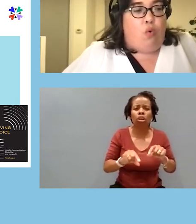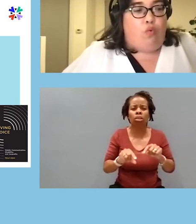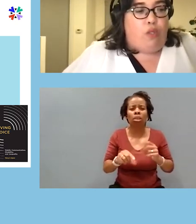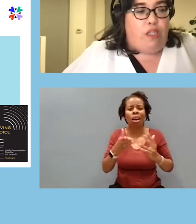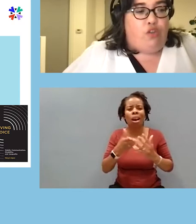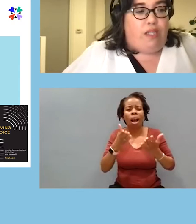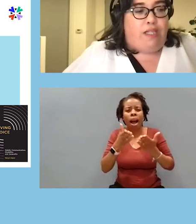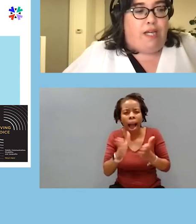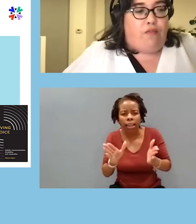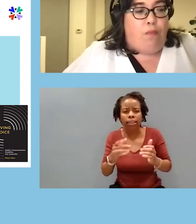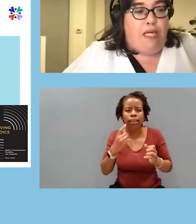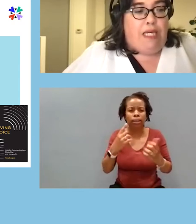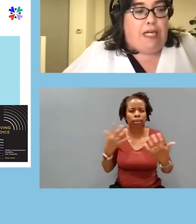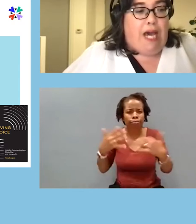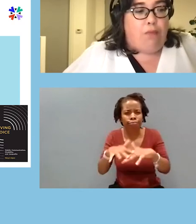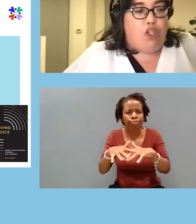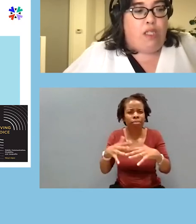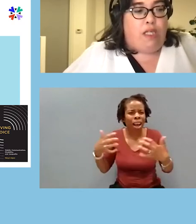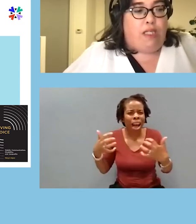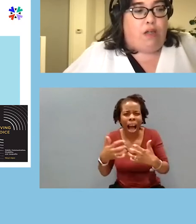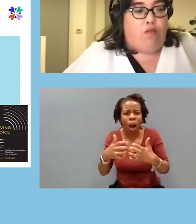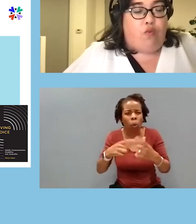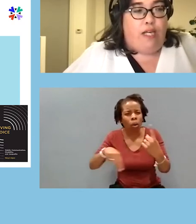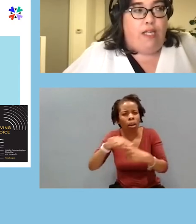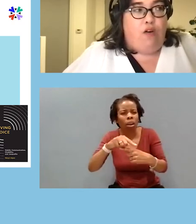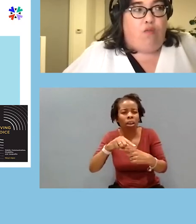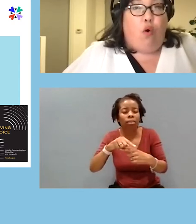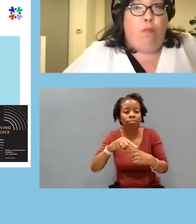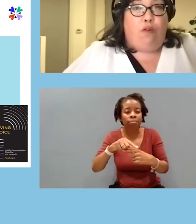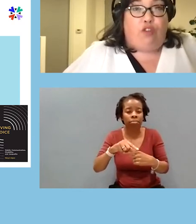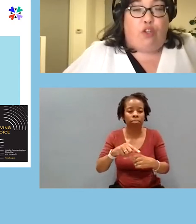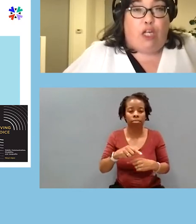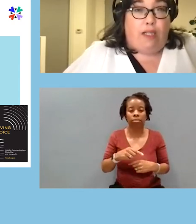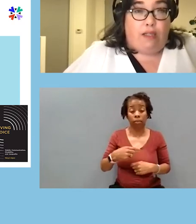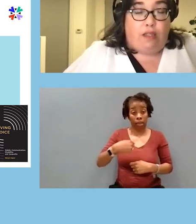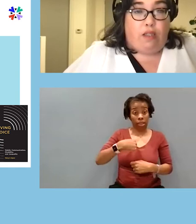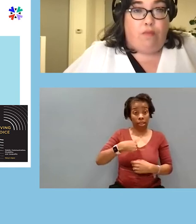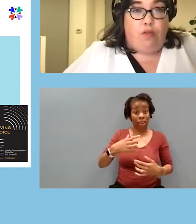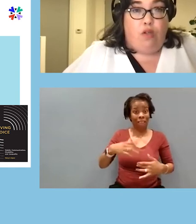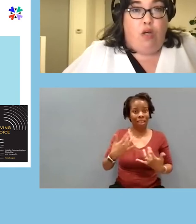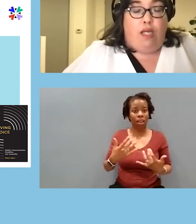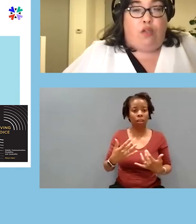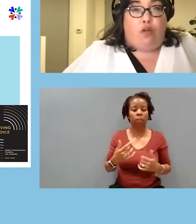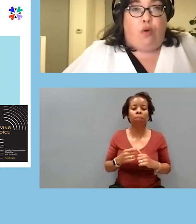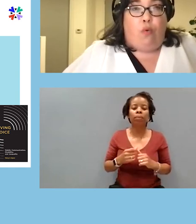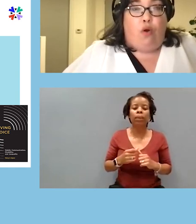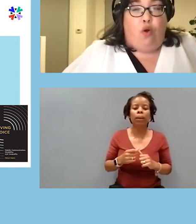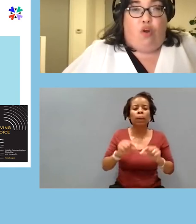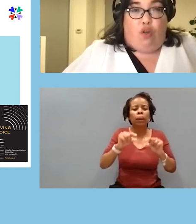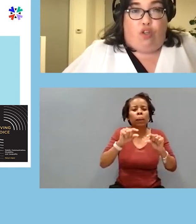what's really interesting for me, captioning is a form of sociality. And